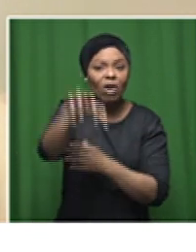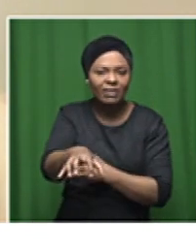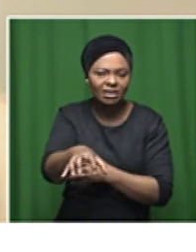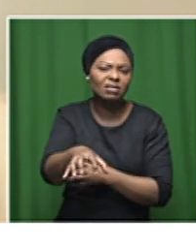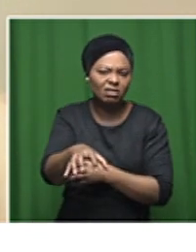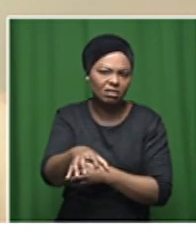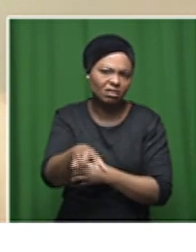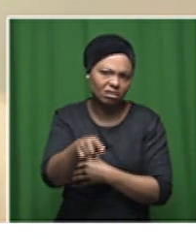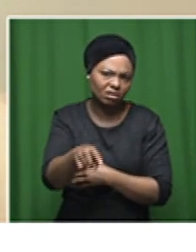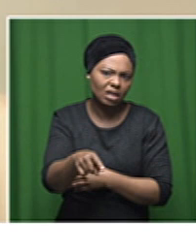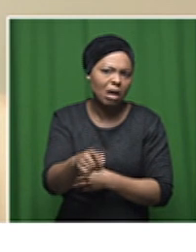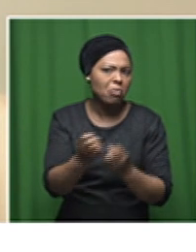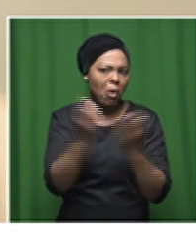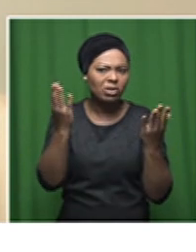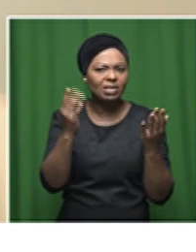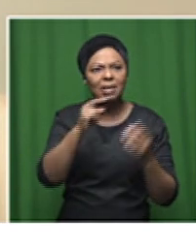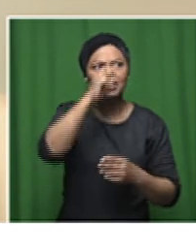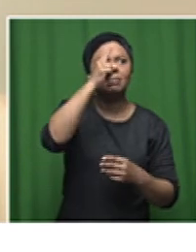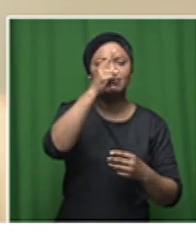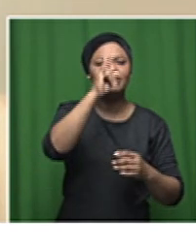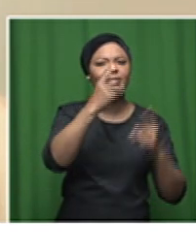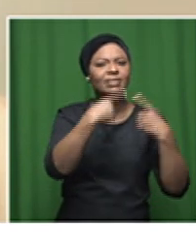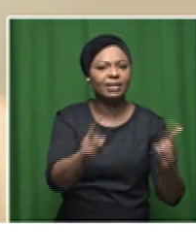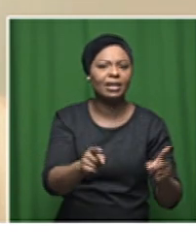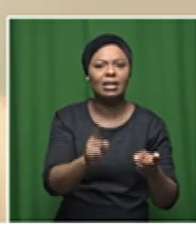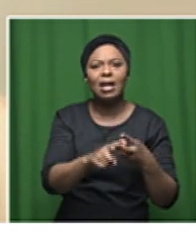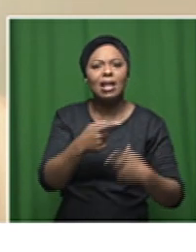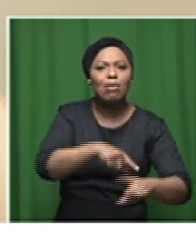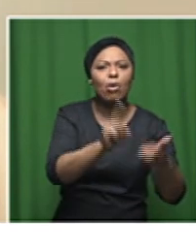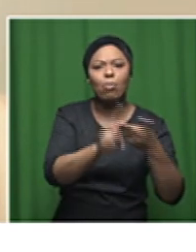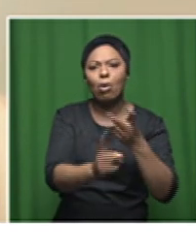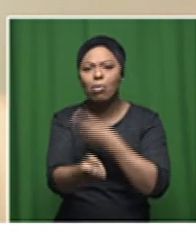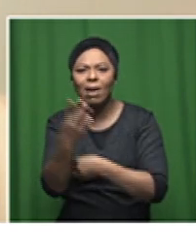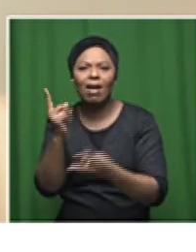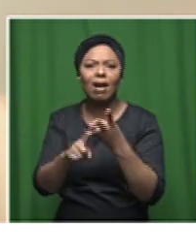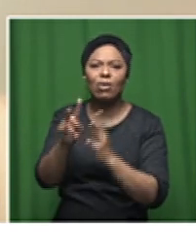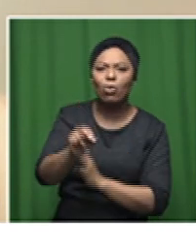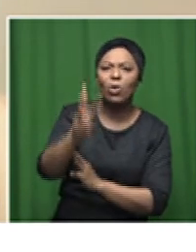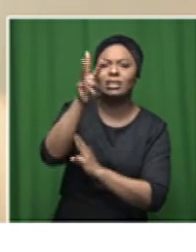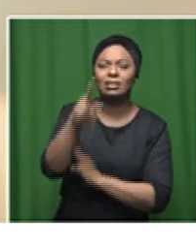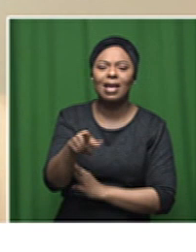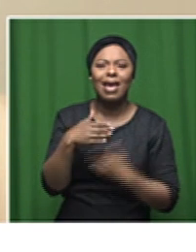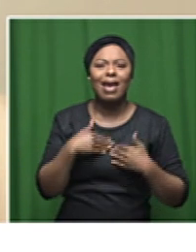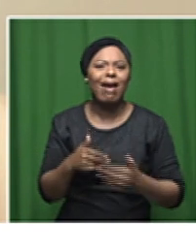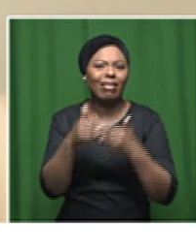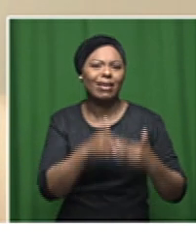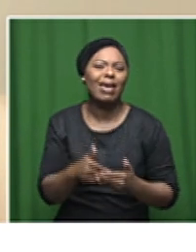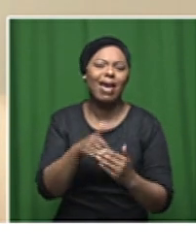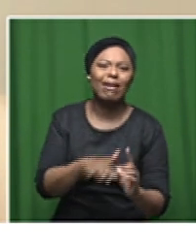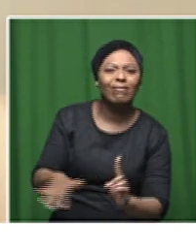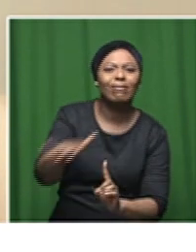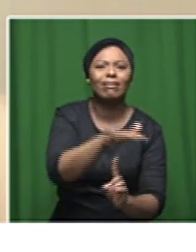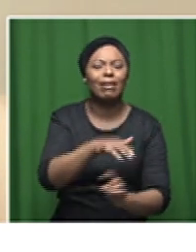aren't very urban, for instance, right? So the Northwest, Limpopo, Mpumalanga, and places like that, would be the issue of healthcare facilities in terms